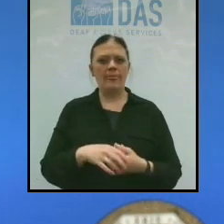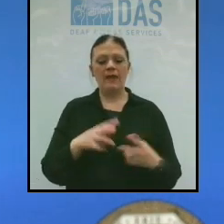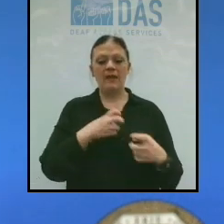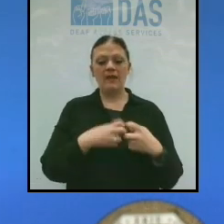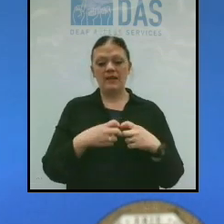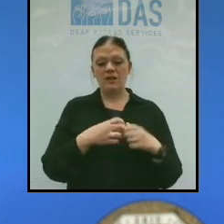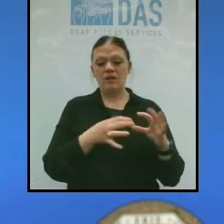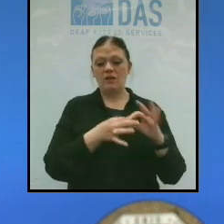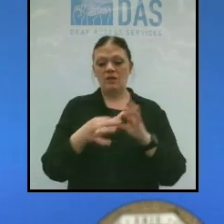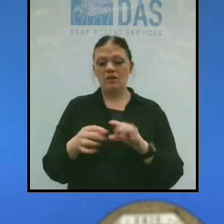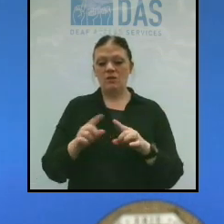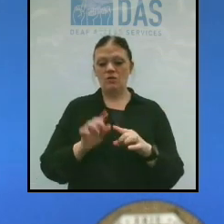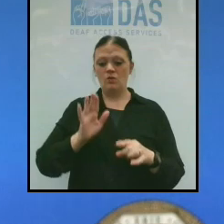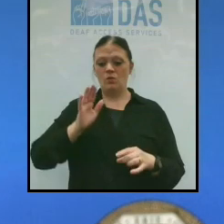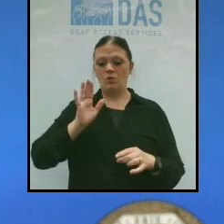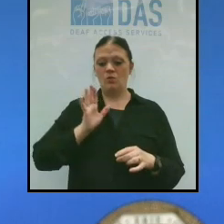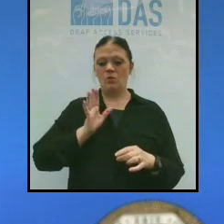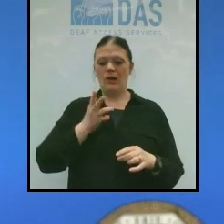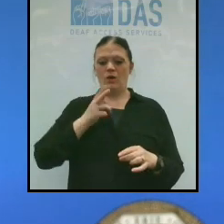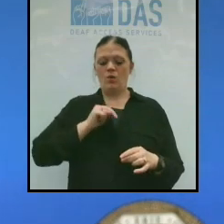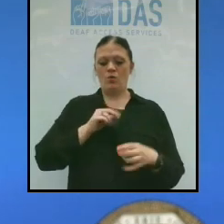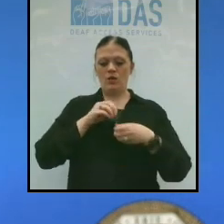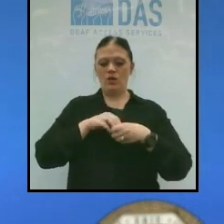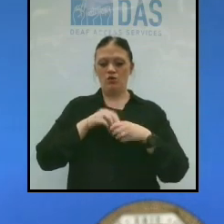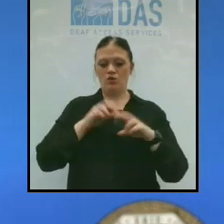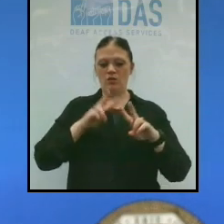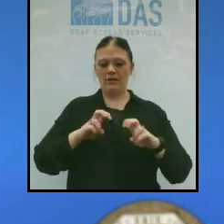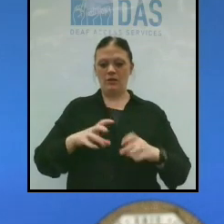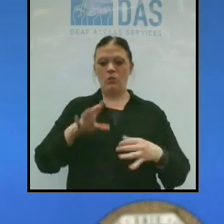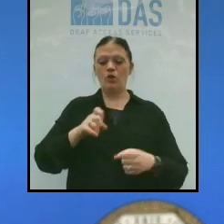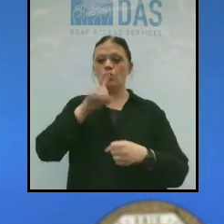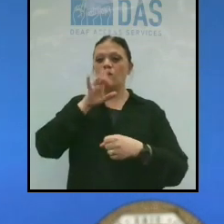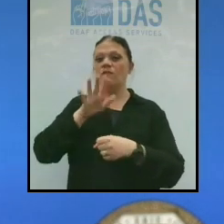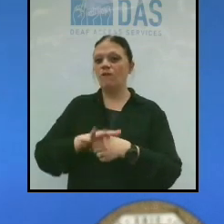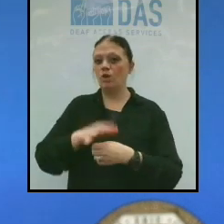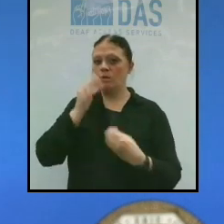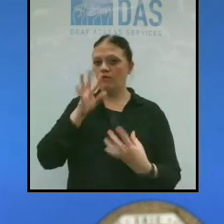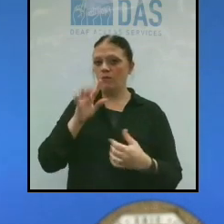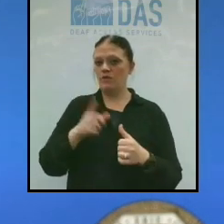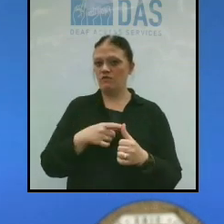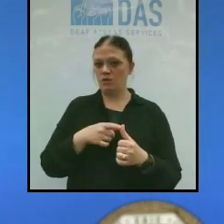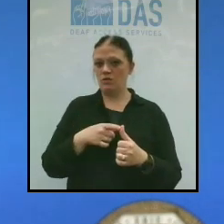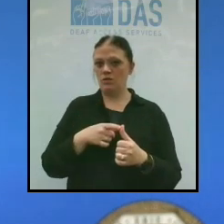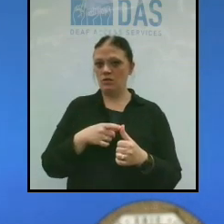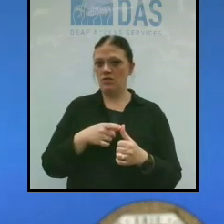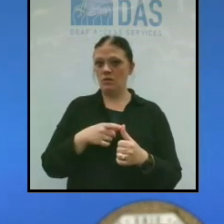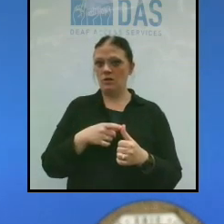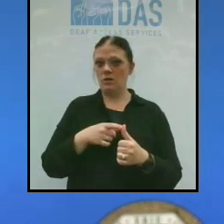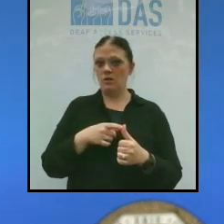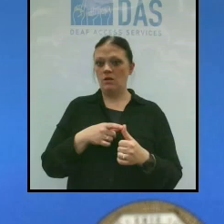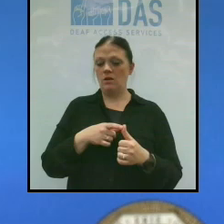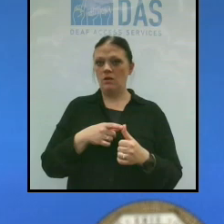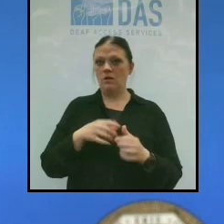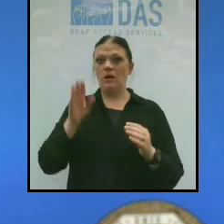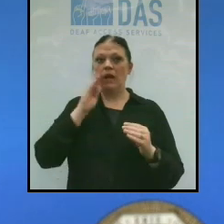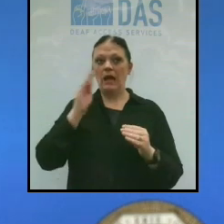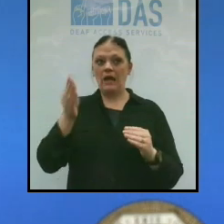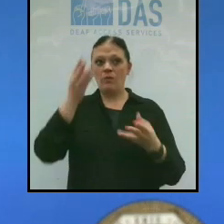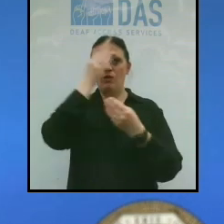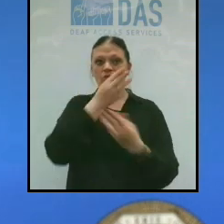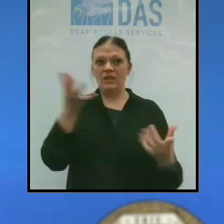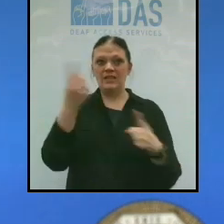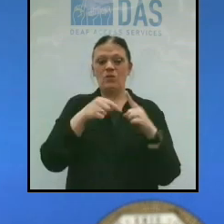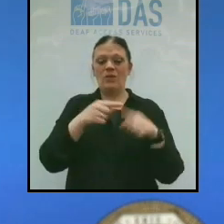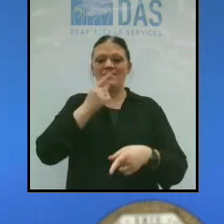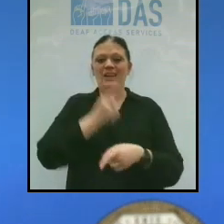with regards to our own internal analysis, and they wanted to confirm the data. So all I can say is we're going to put data out when it's